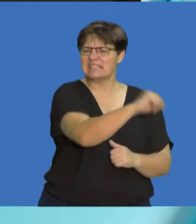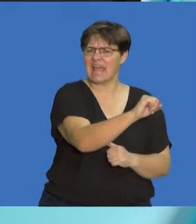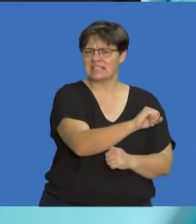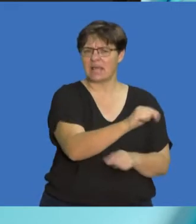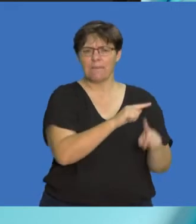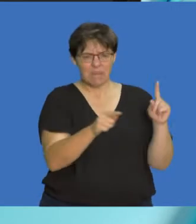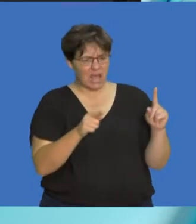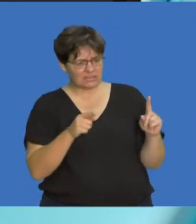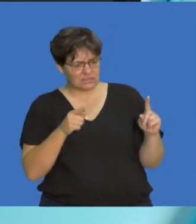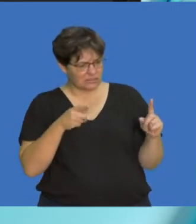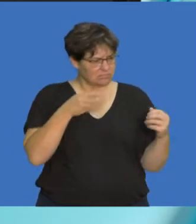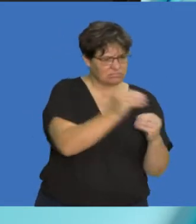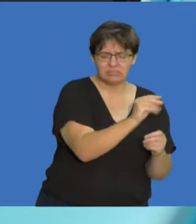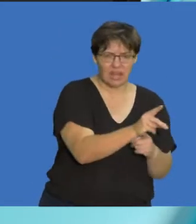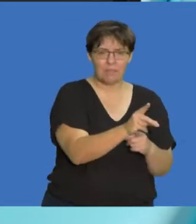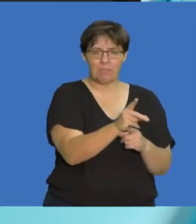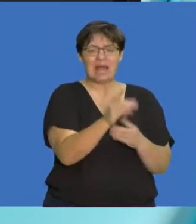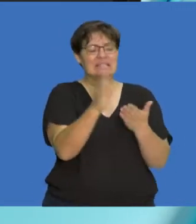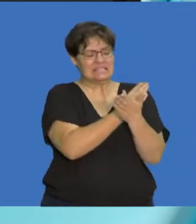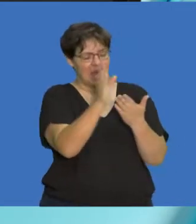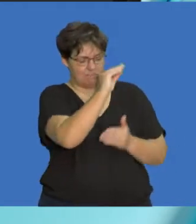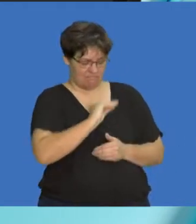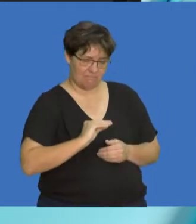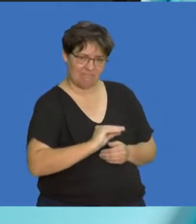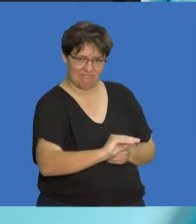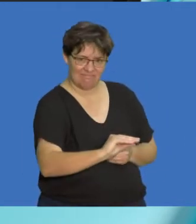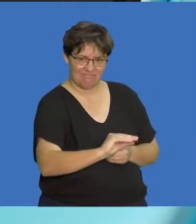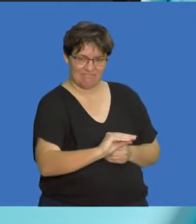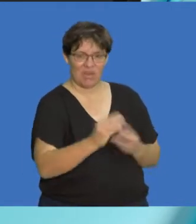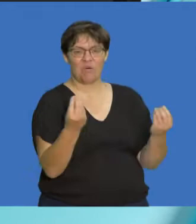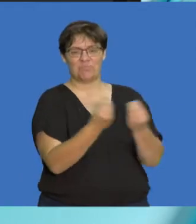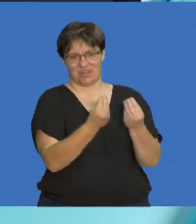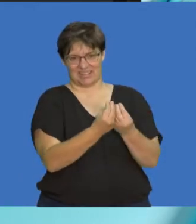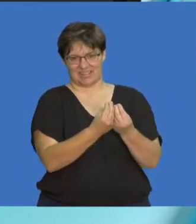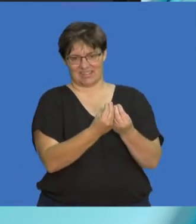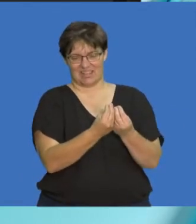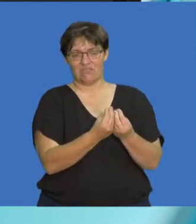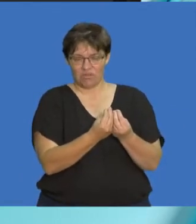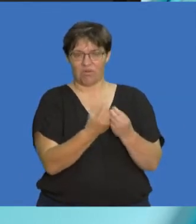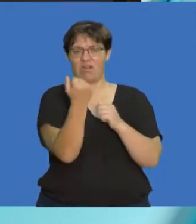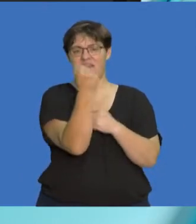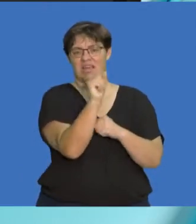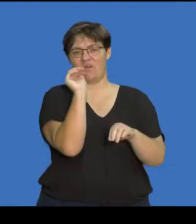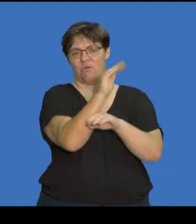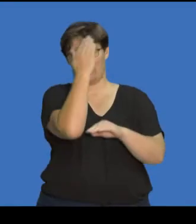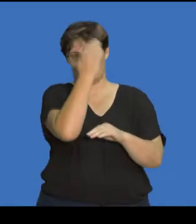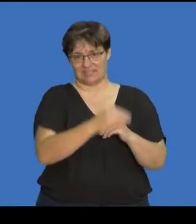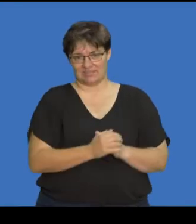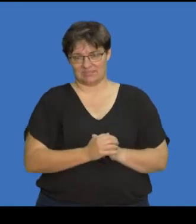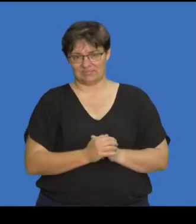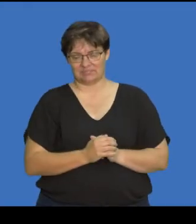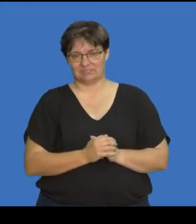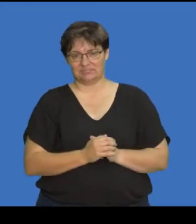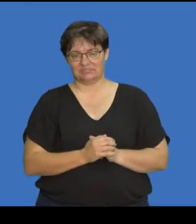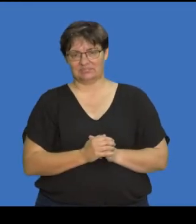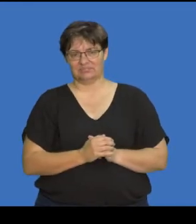directly, so we apportion that to the product in terms of the factory overheads. Okay, and